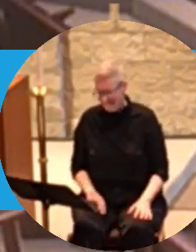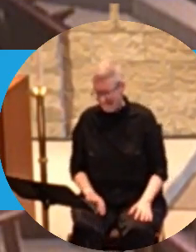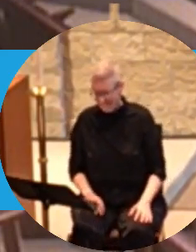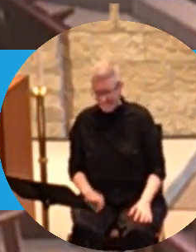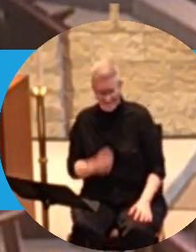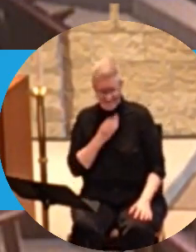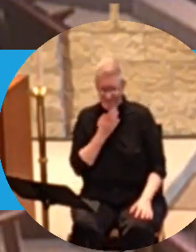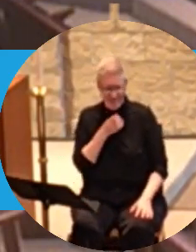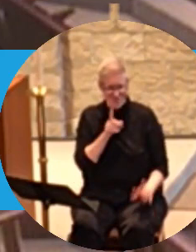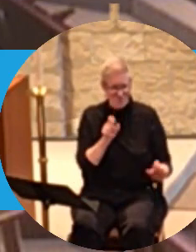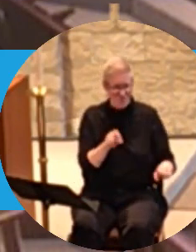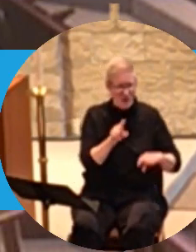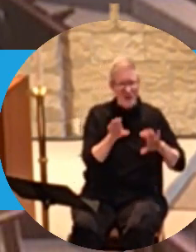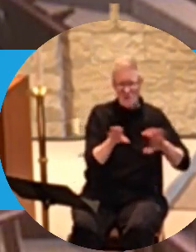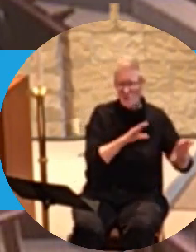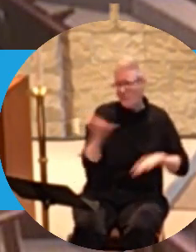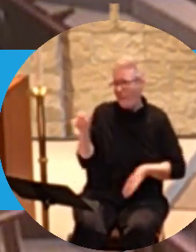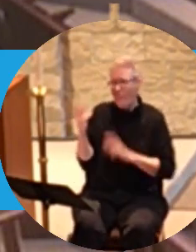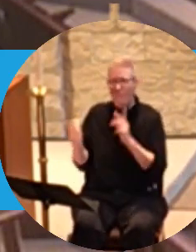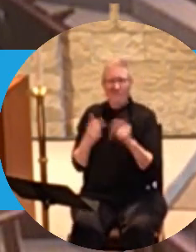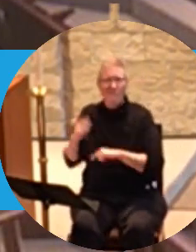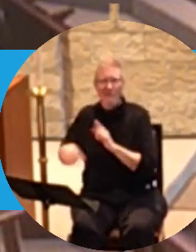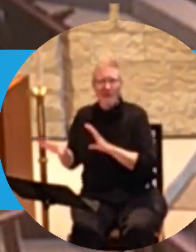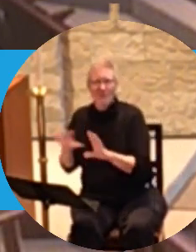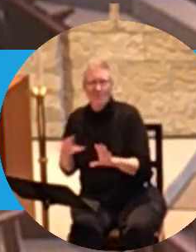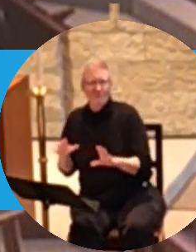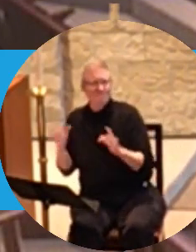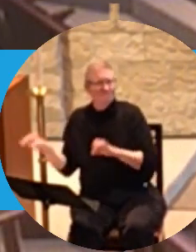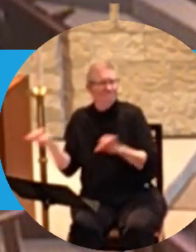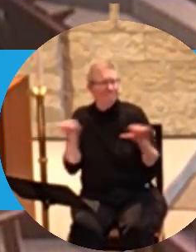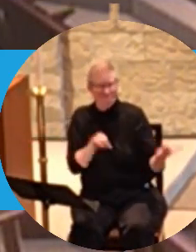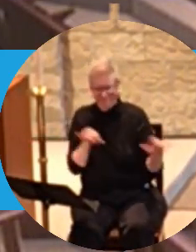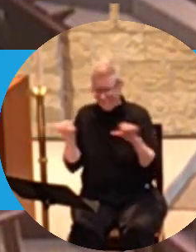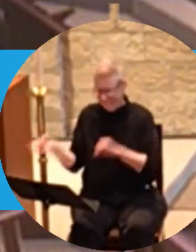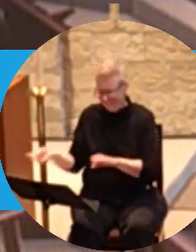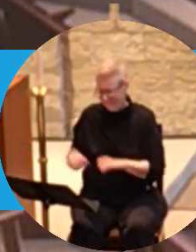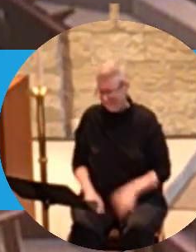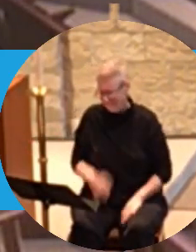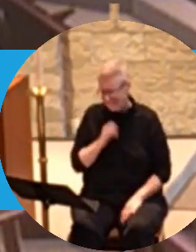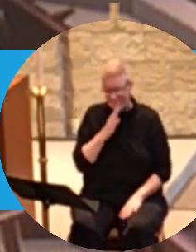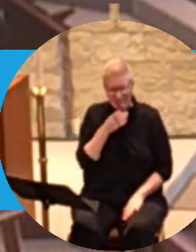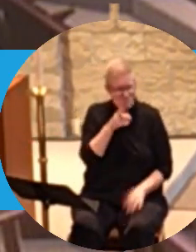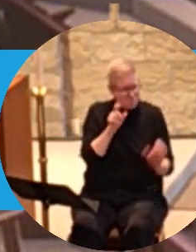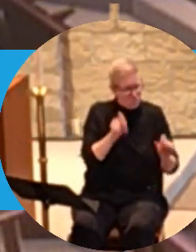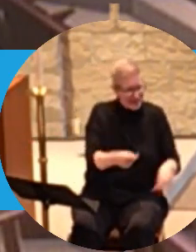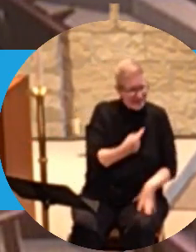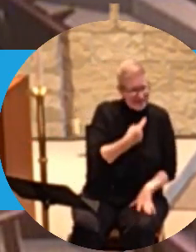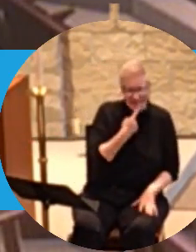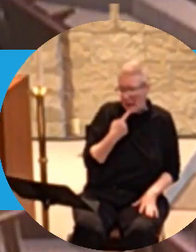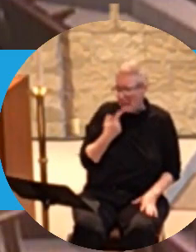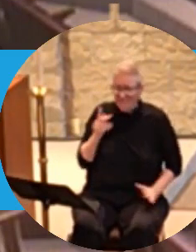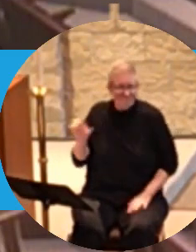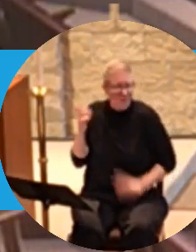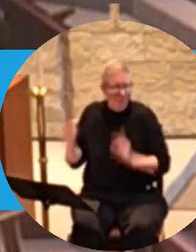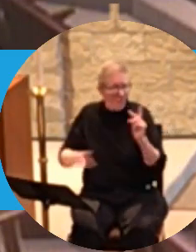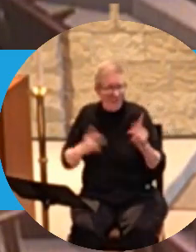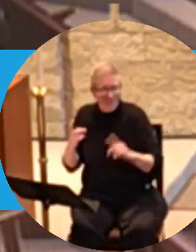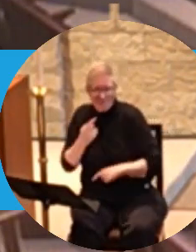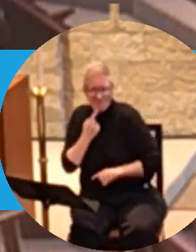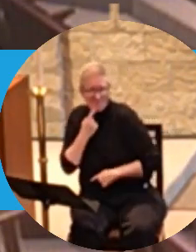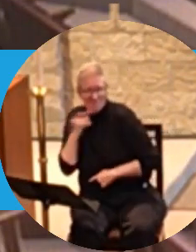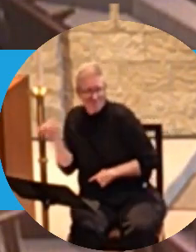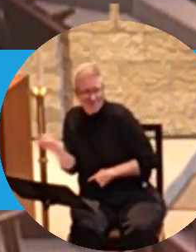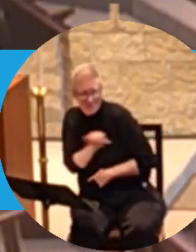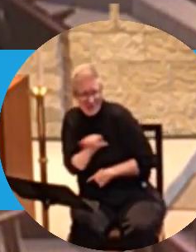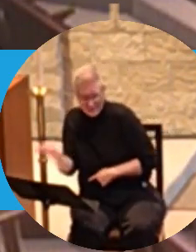There's nothing you can do that can't be done. Nothing you can sing that can't be sung. Nothing you